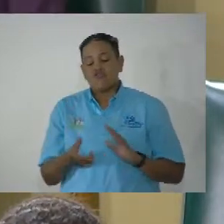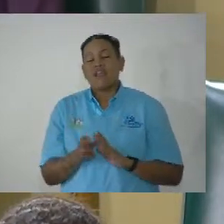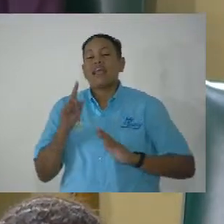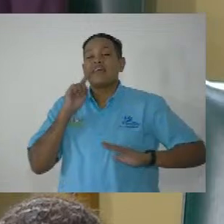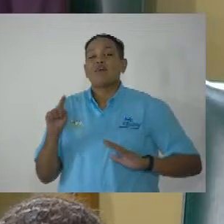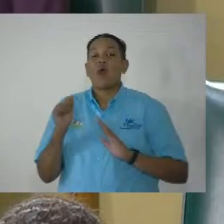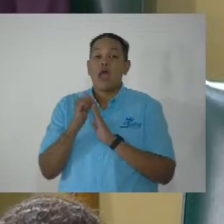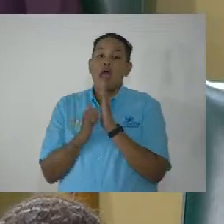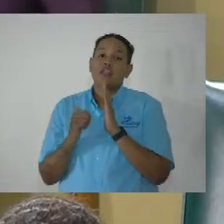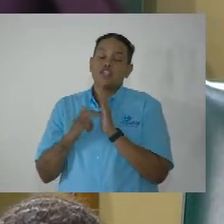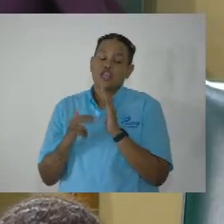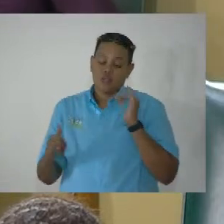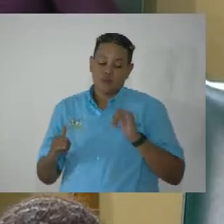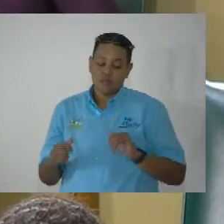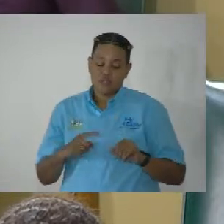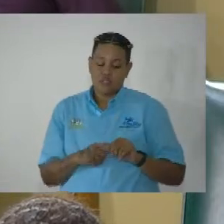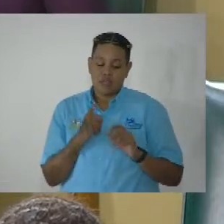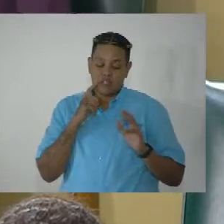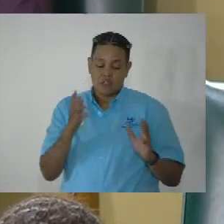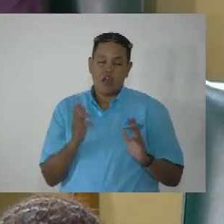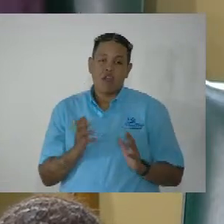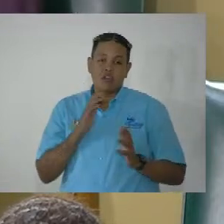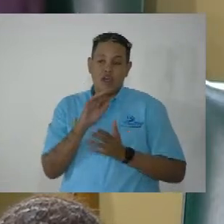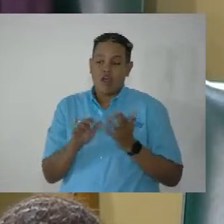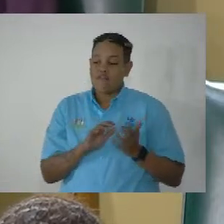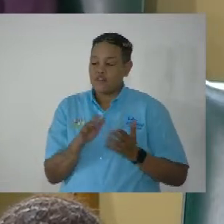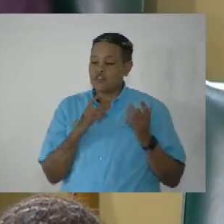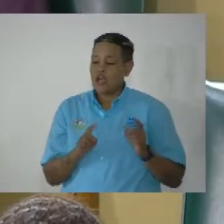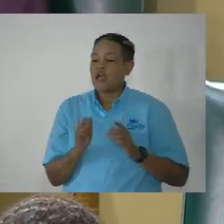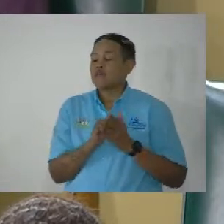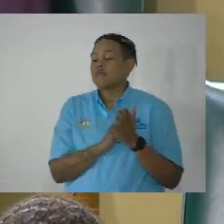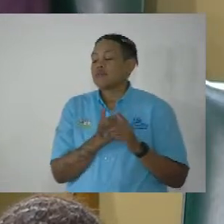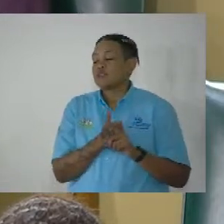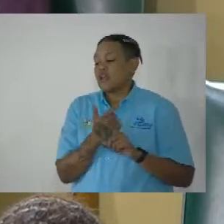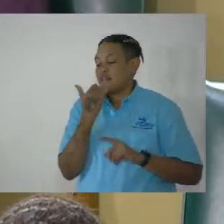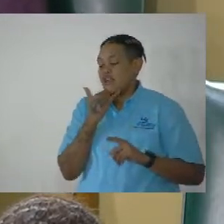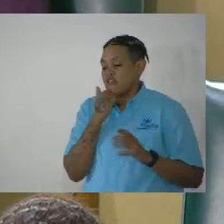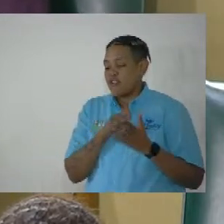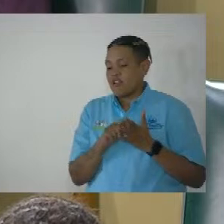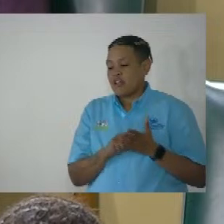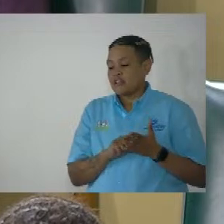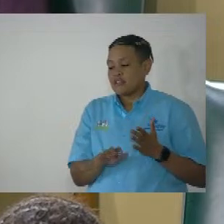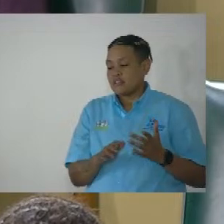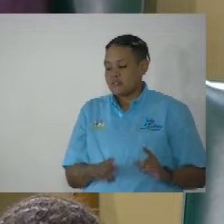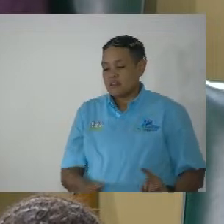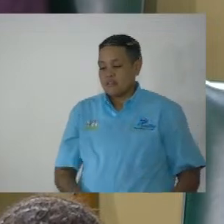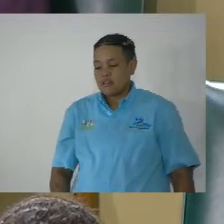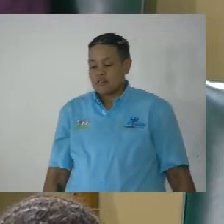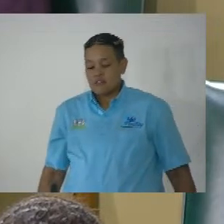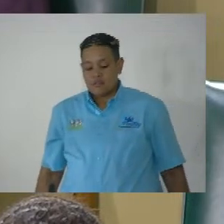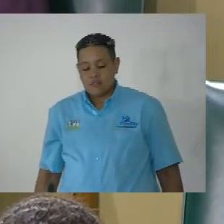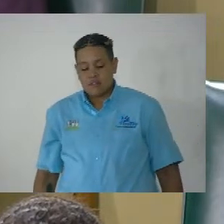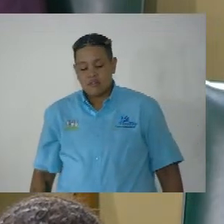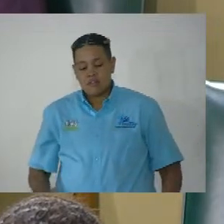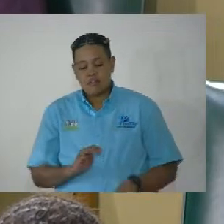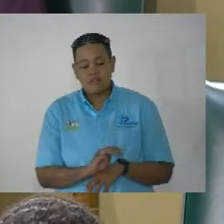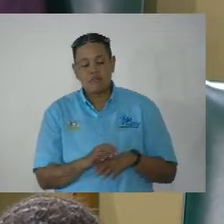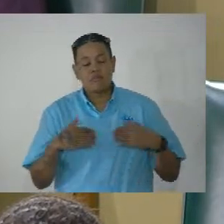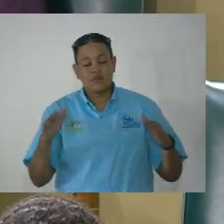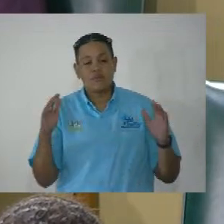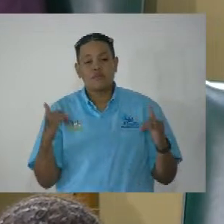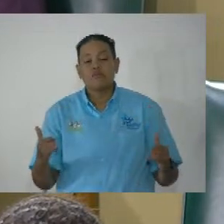the agenda, which started the confusion. So the agenda was incorrectly written. So, Minister, take it